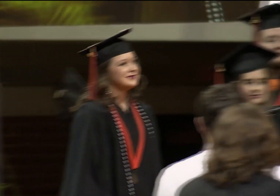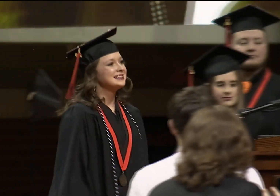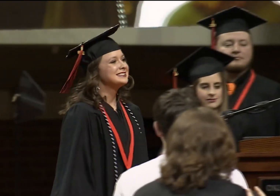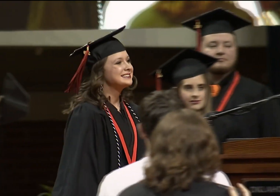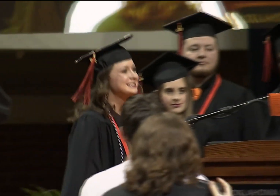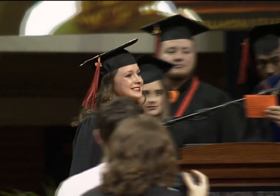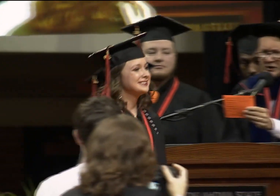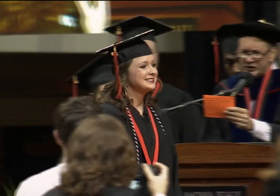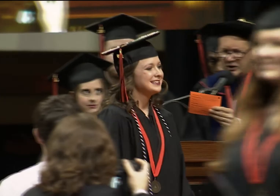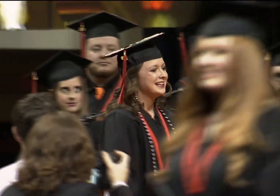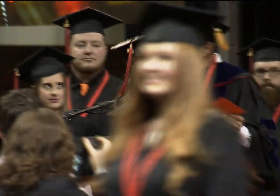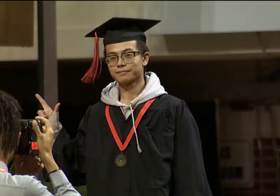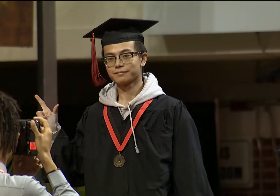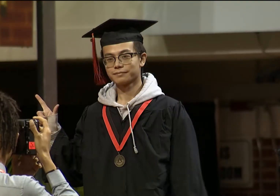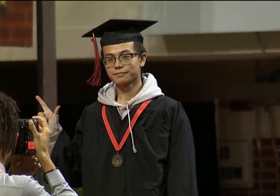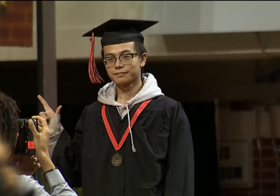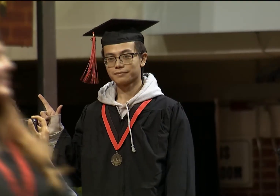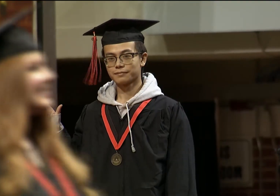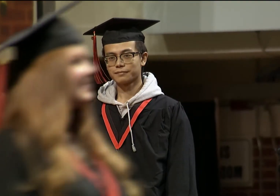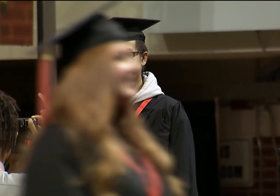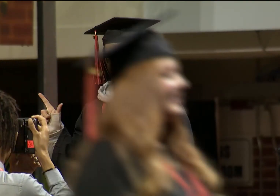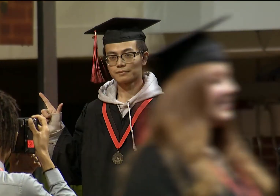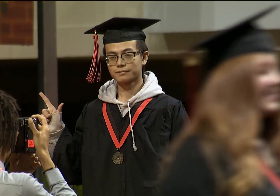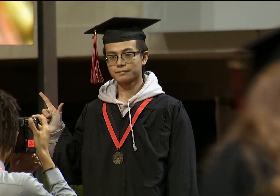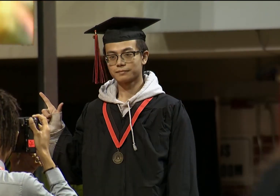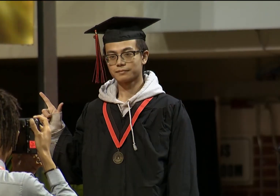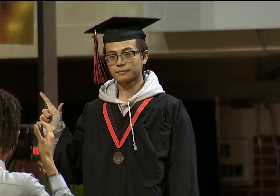Natalie Paige Johnson.